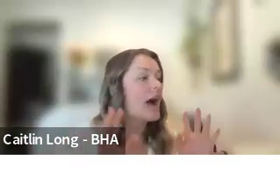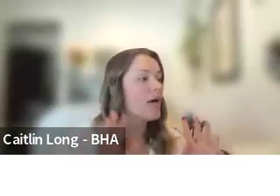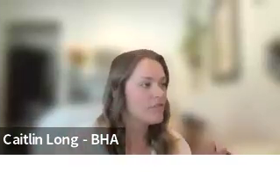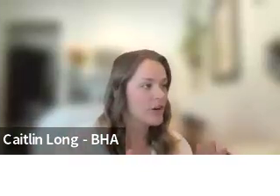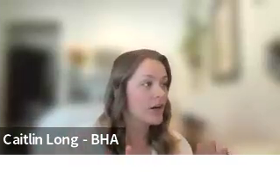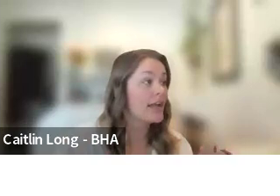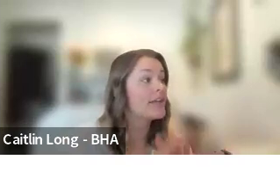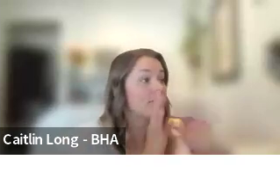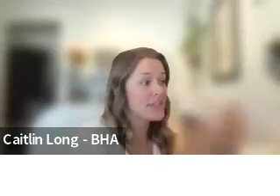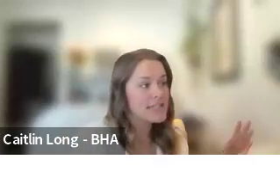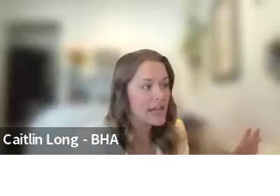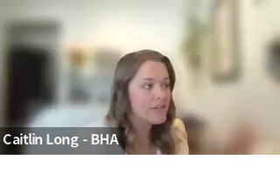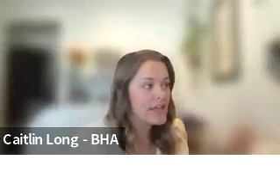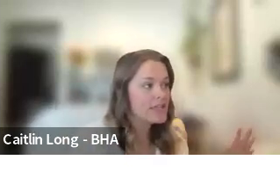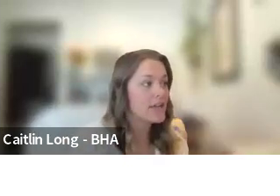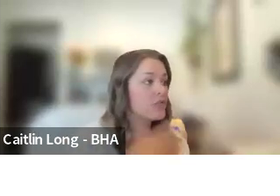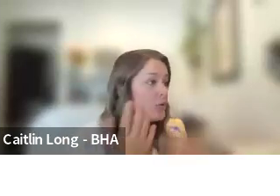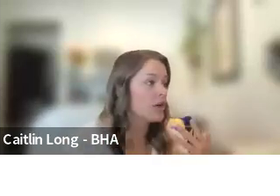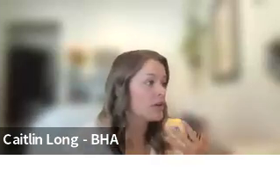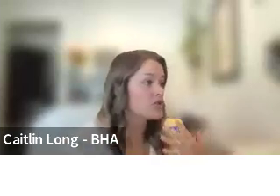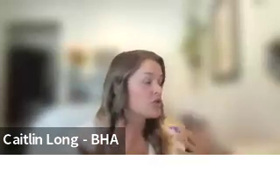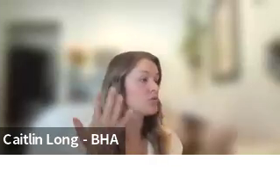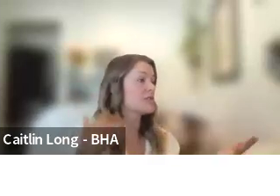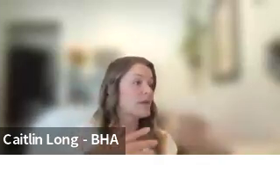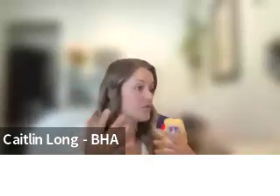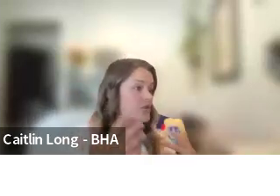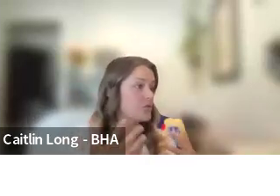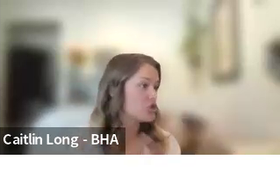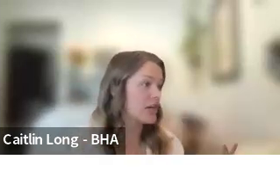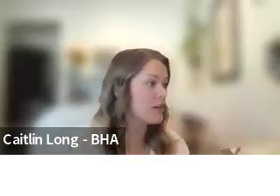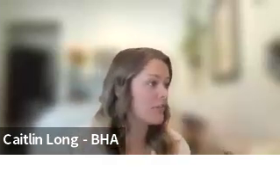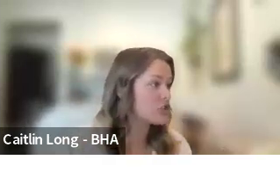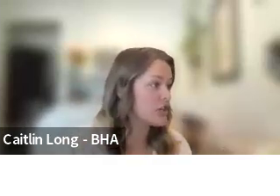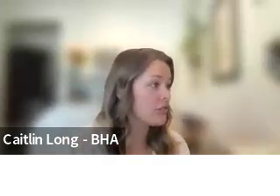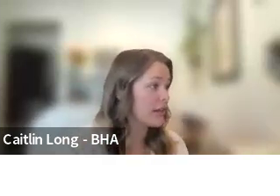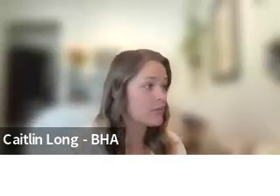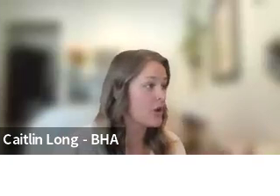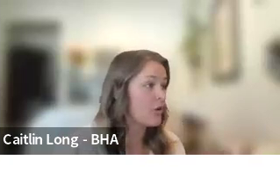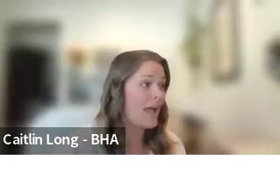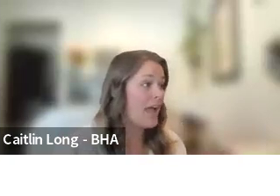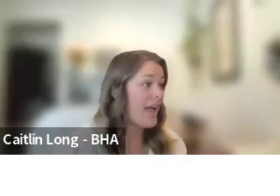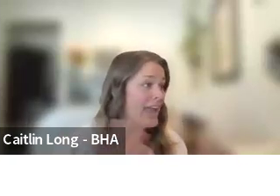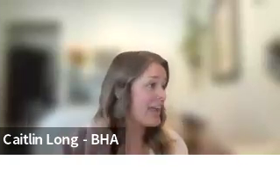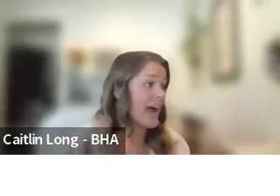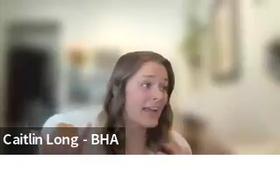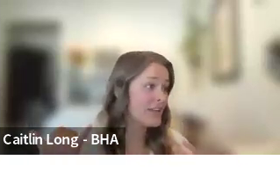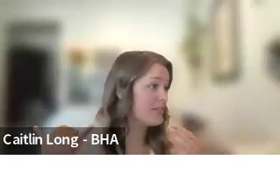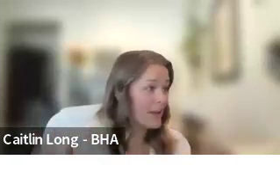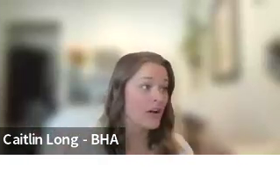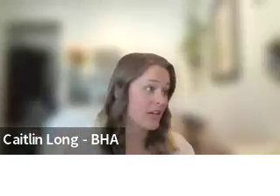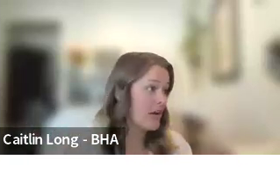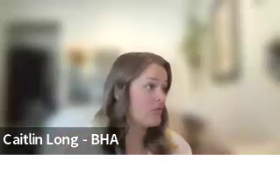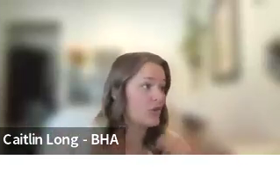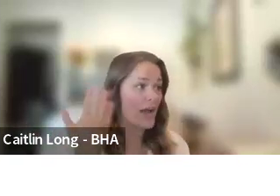member. However, in this kind of case, if you were to speak to the chair or vice chair, letting them know, hey,